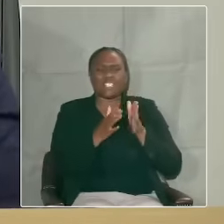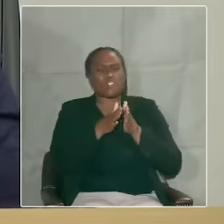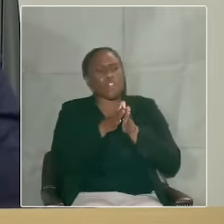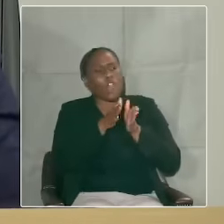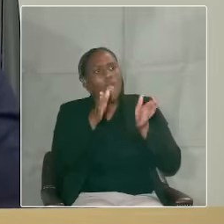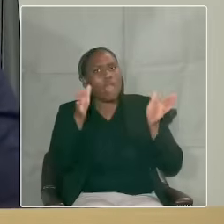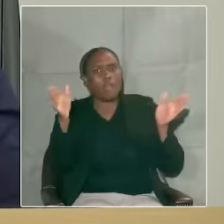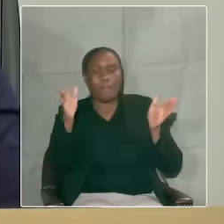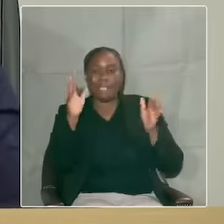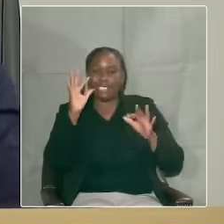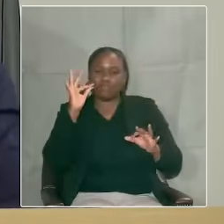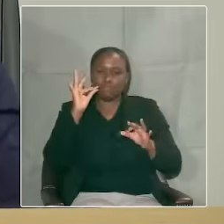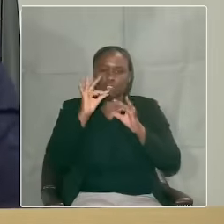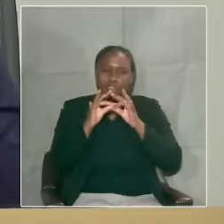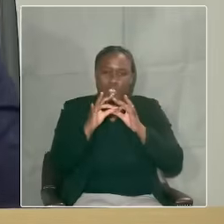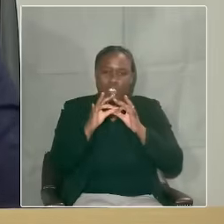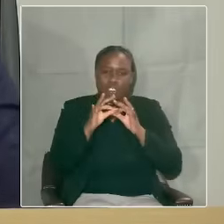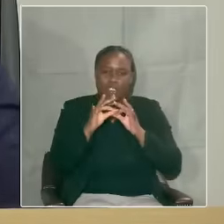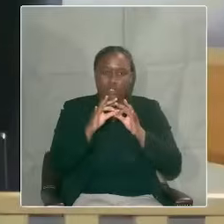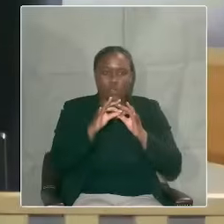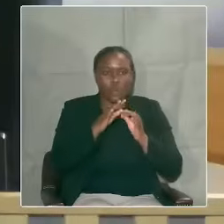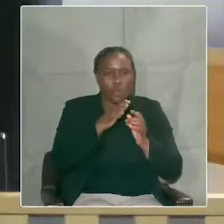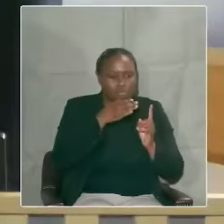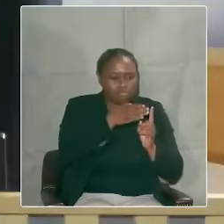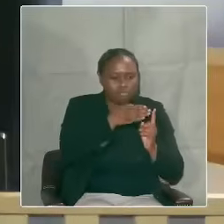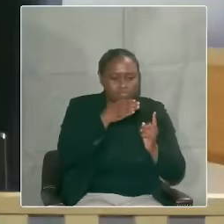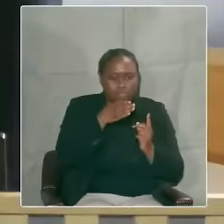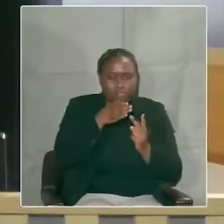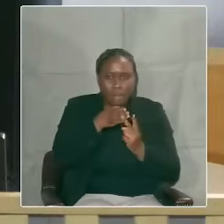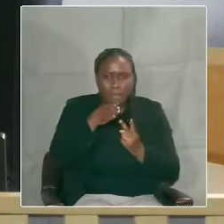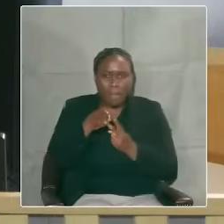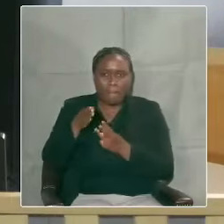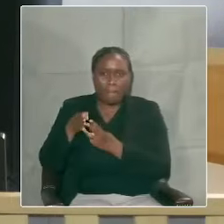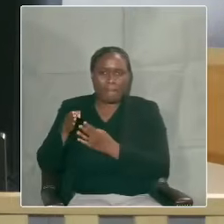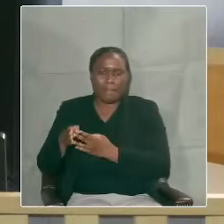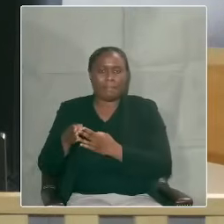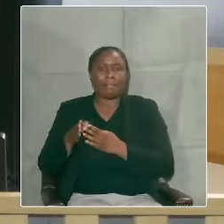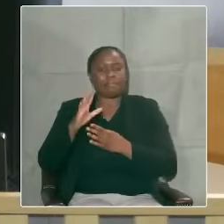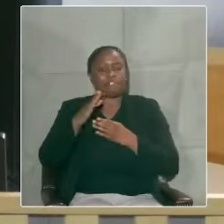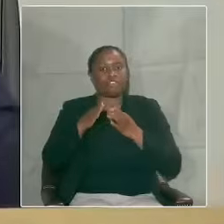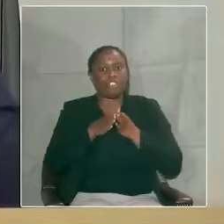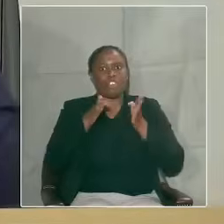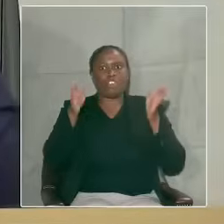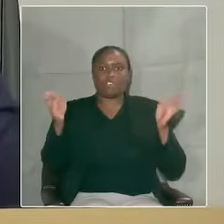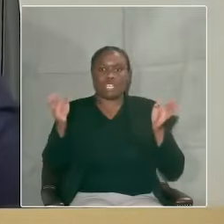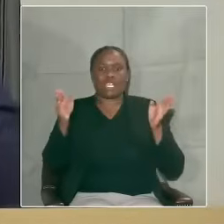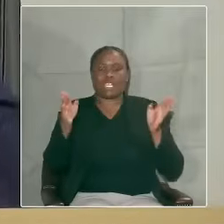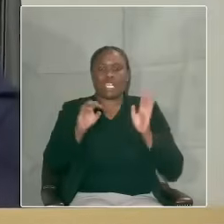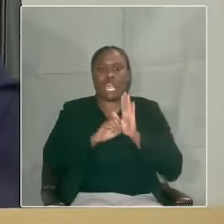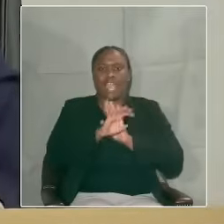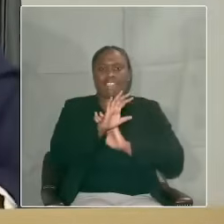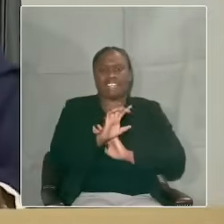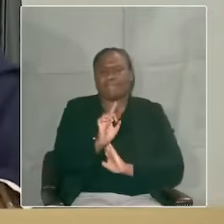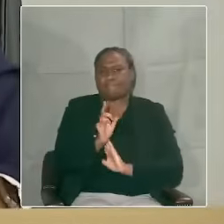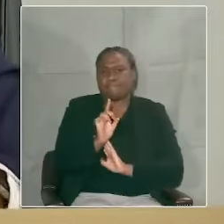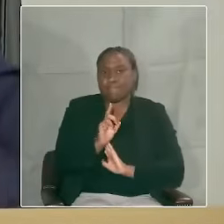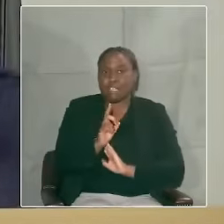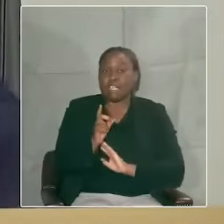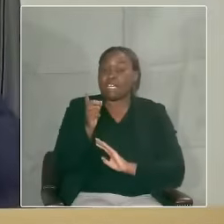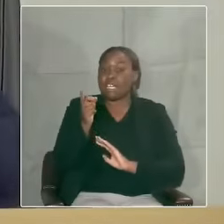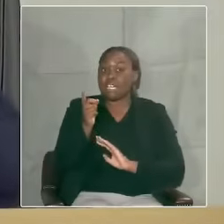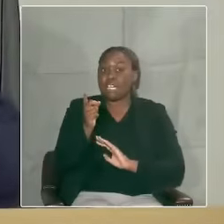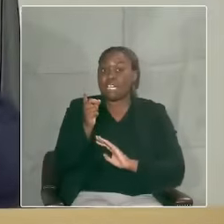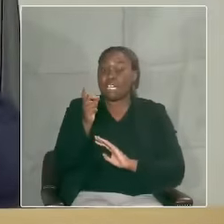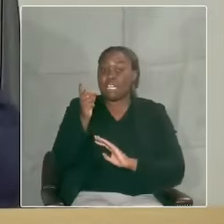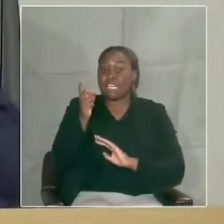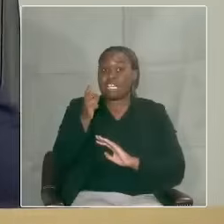generic. They are not specific. In that the advert, in the main was that the advert, our advert